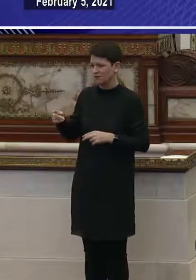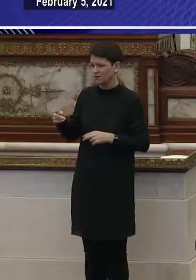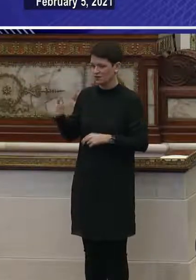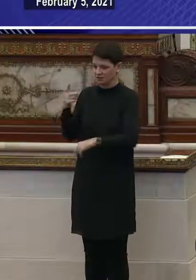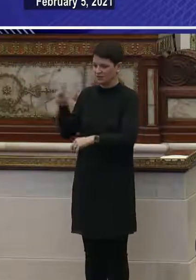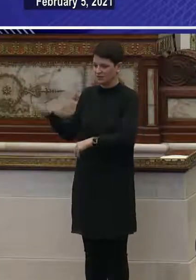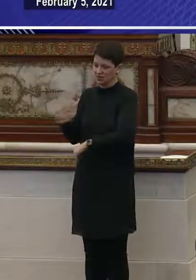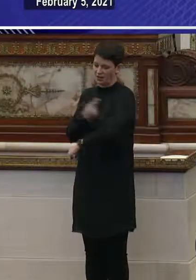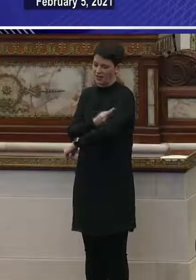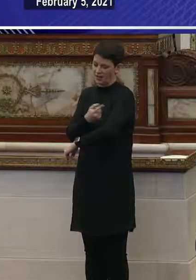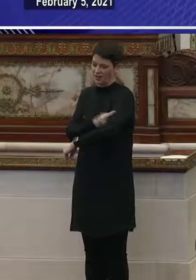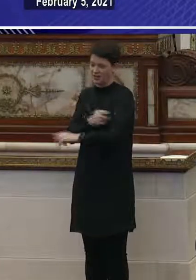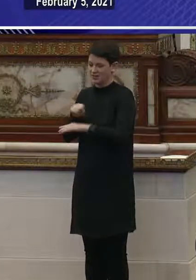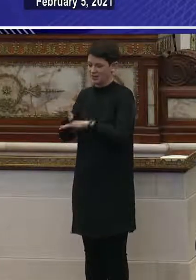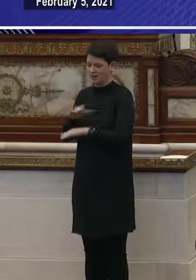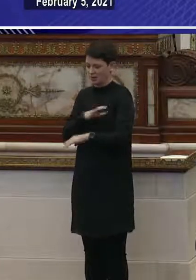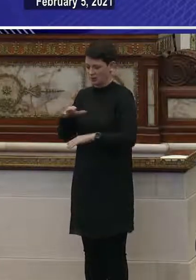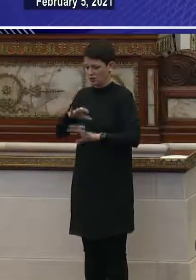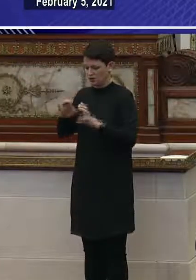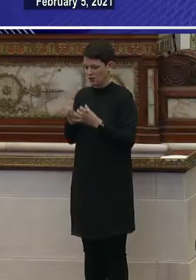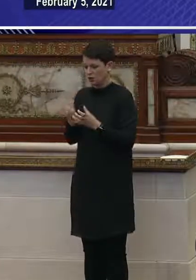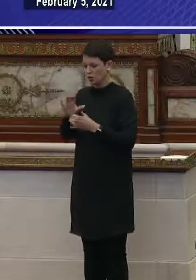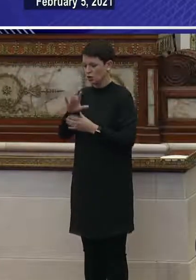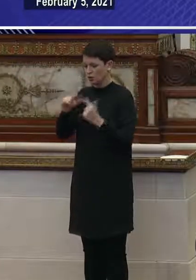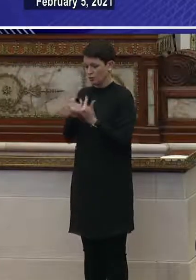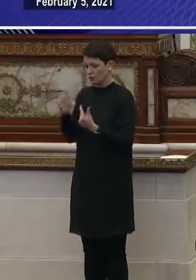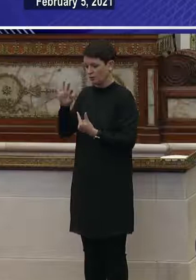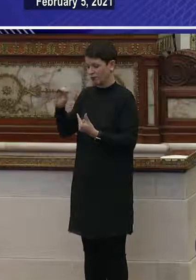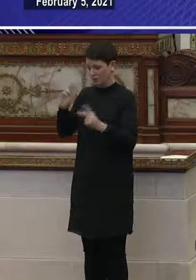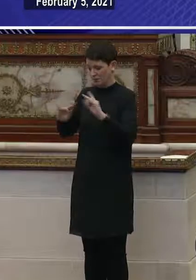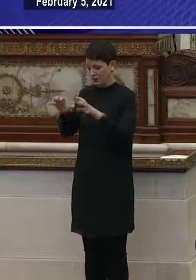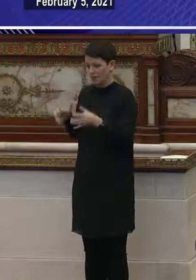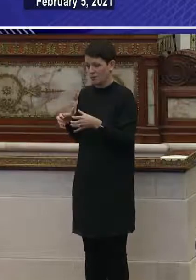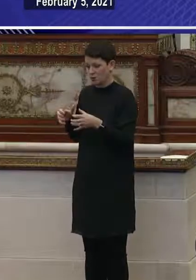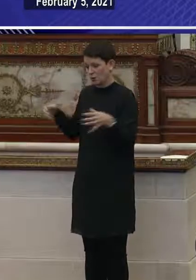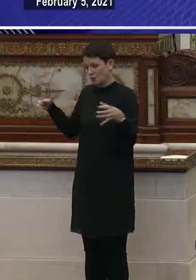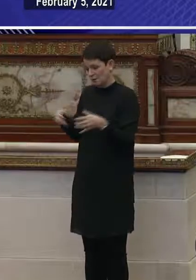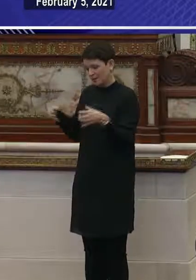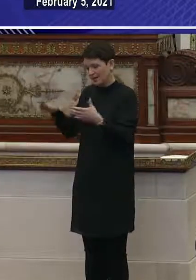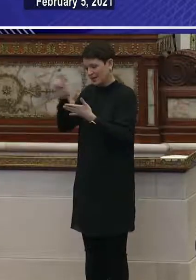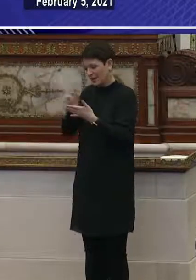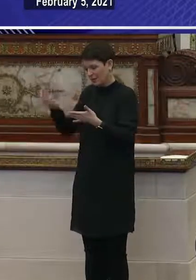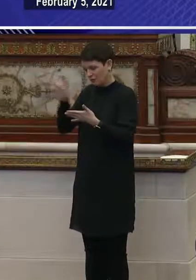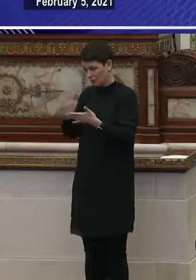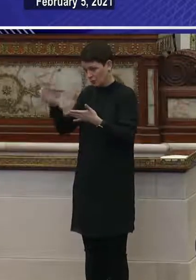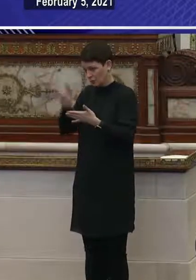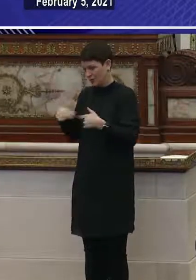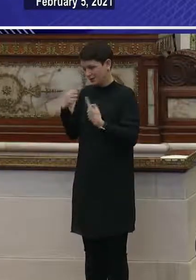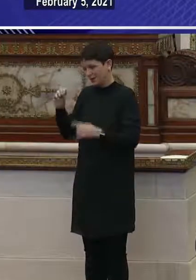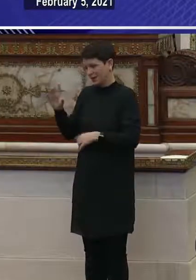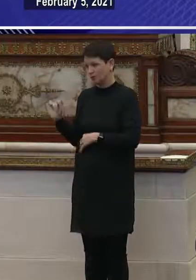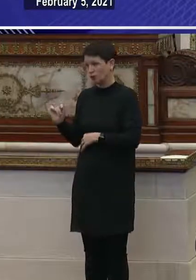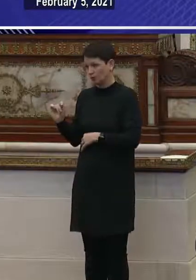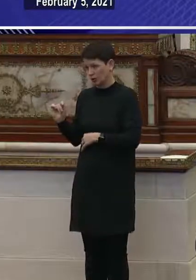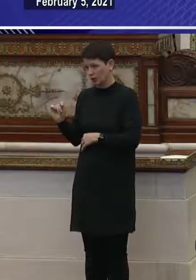Vaccine Advisory Committee, a group of 40 participants that were meeting biweekly since October.